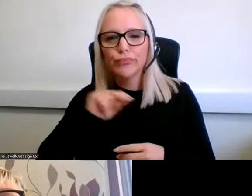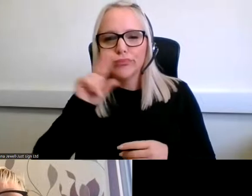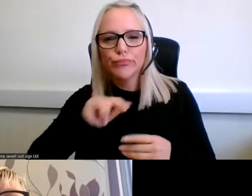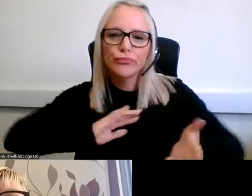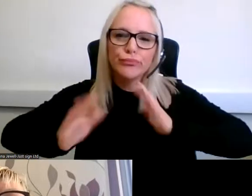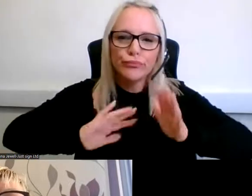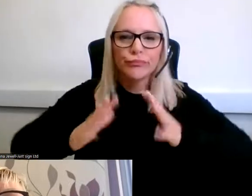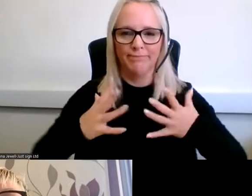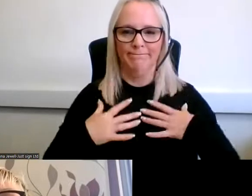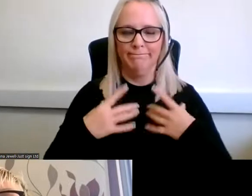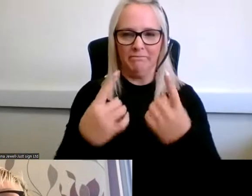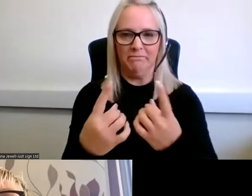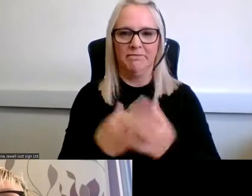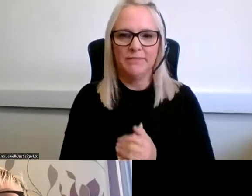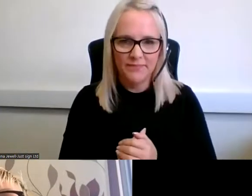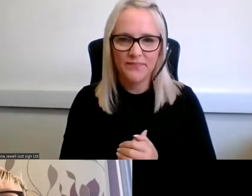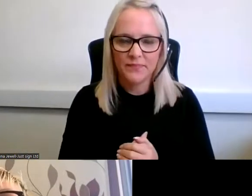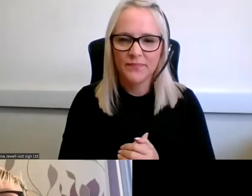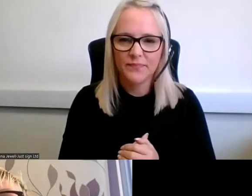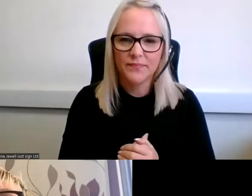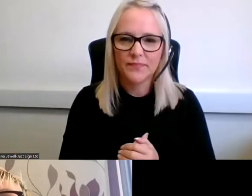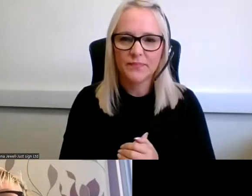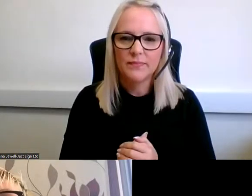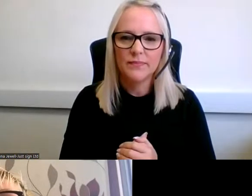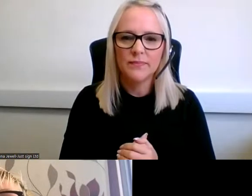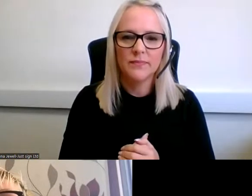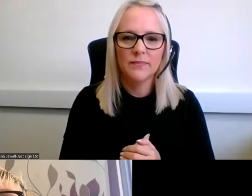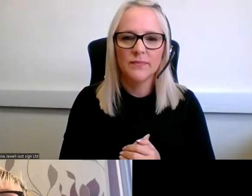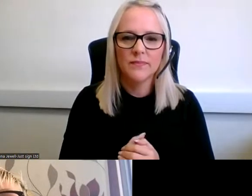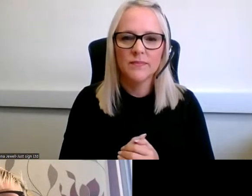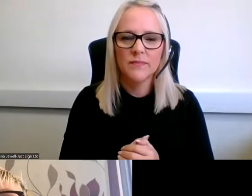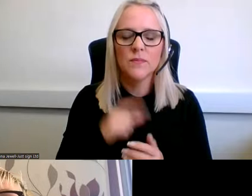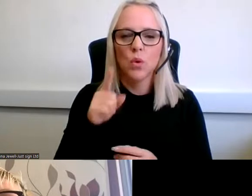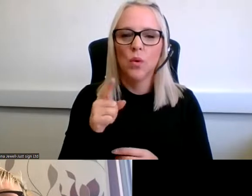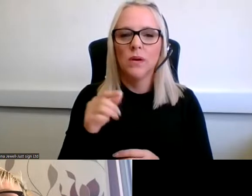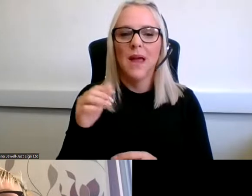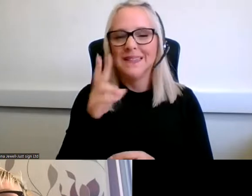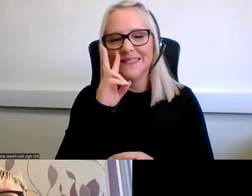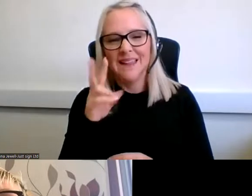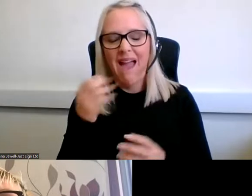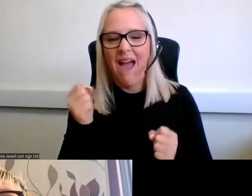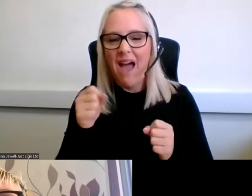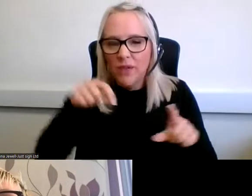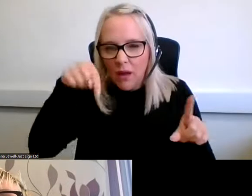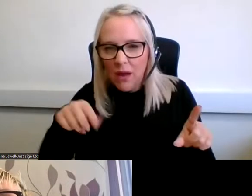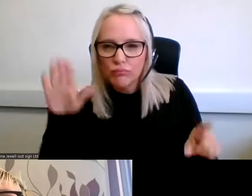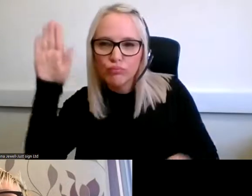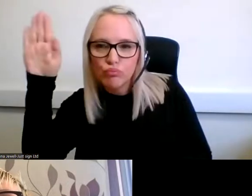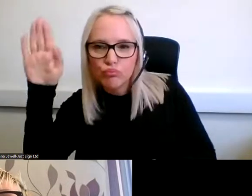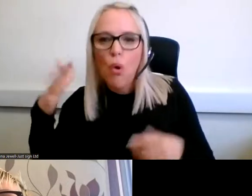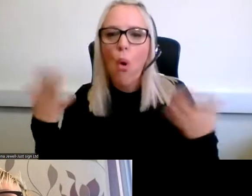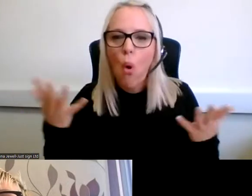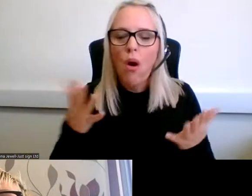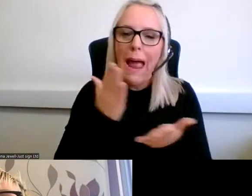please do let us know if you're happy to unmute. Now, digital hands, use them or wave if you need to, but